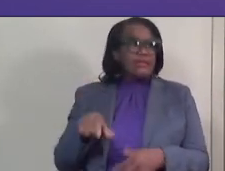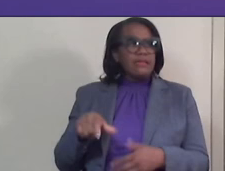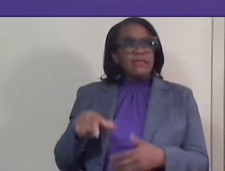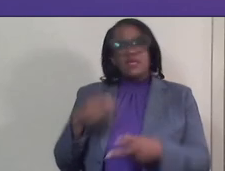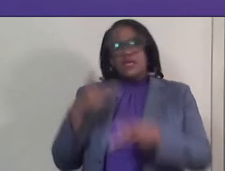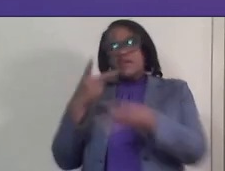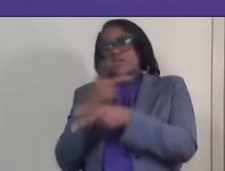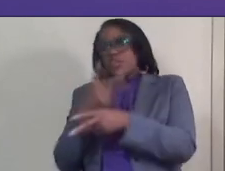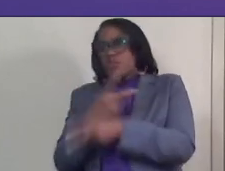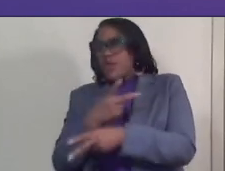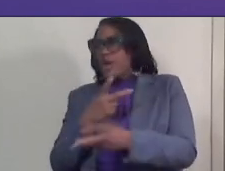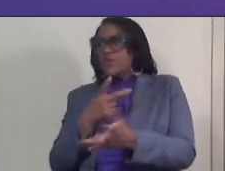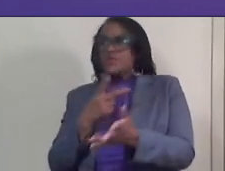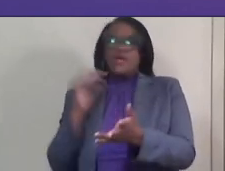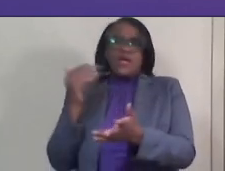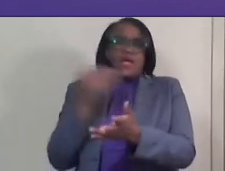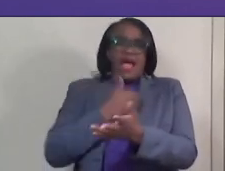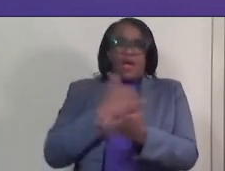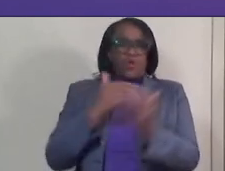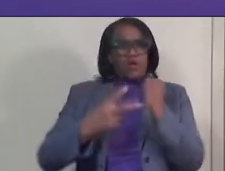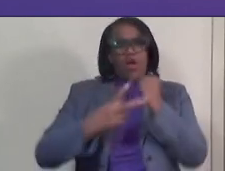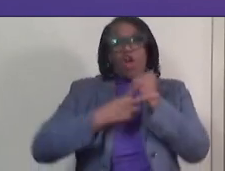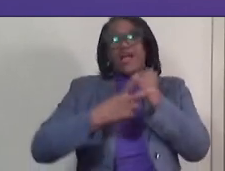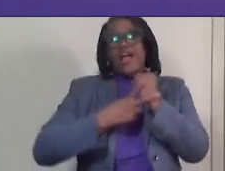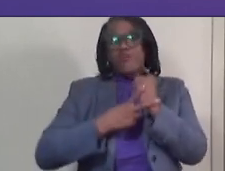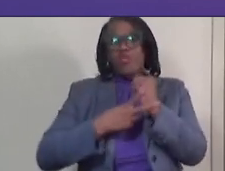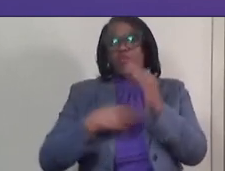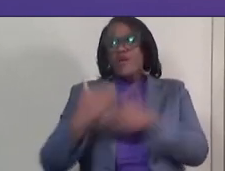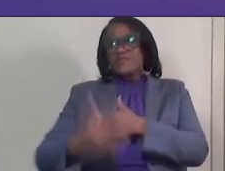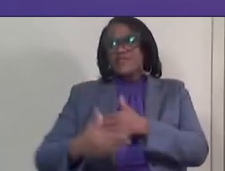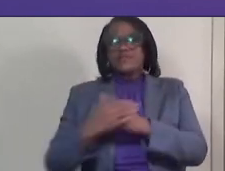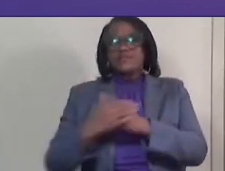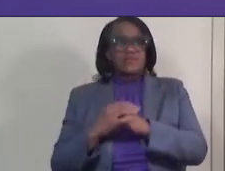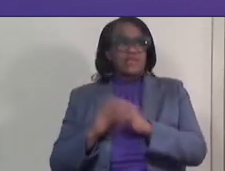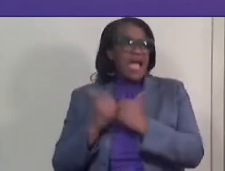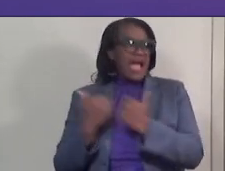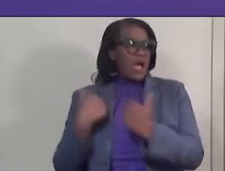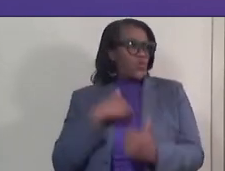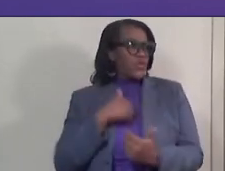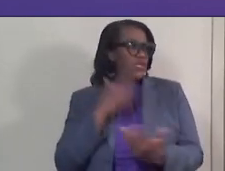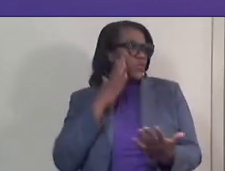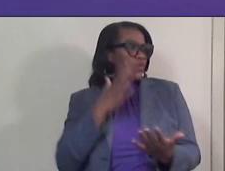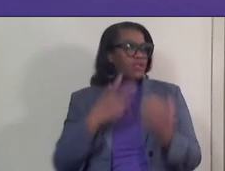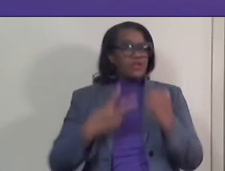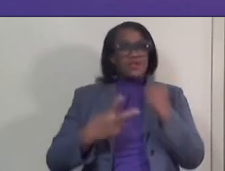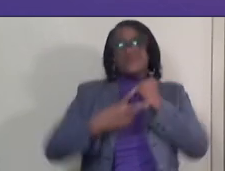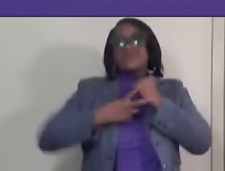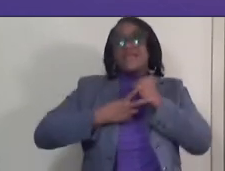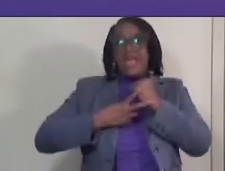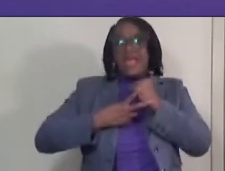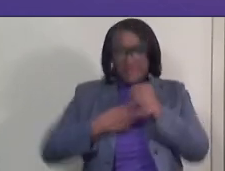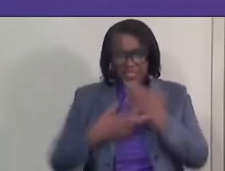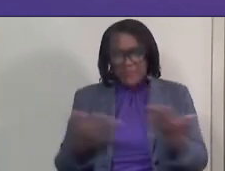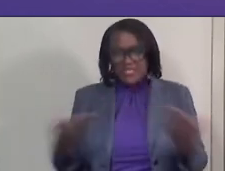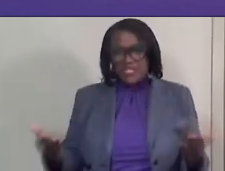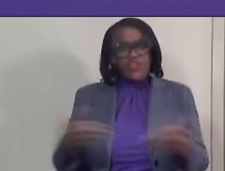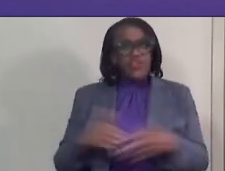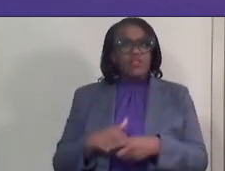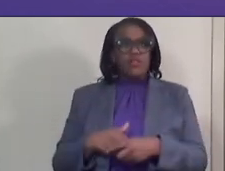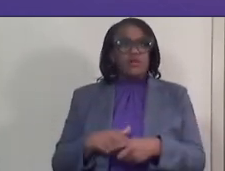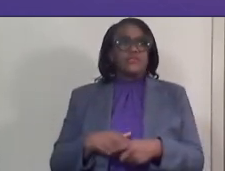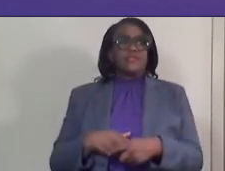figuring out archival processes or how we're going to save the materials that we have